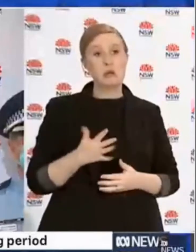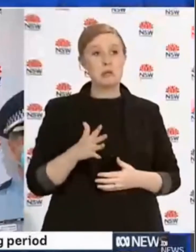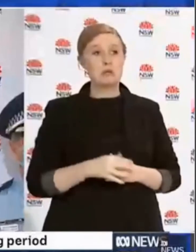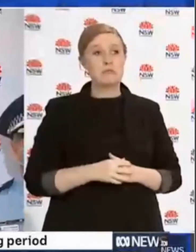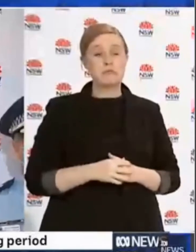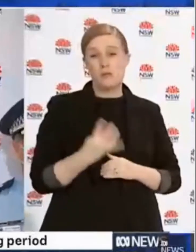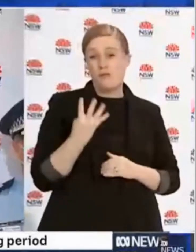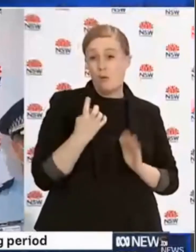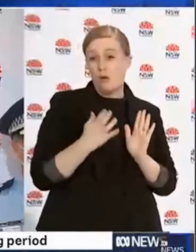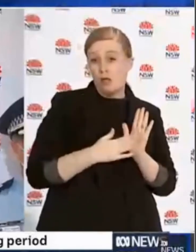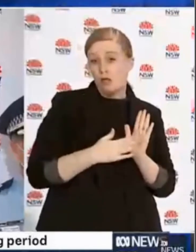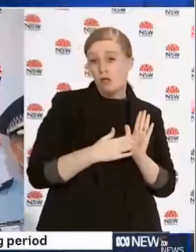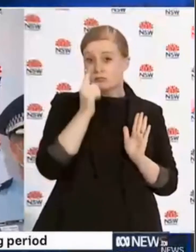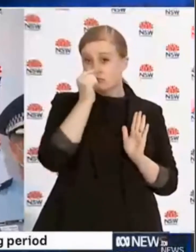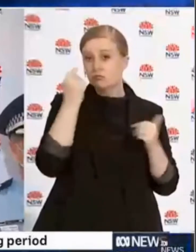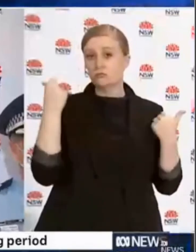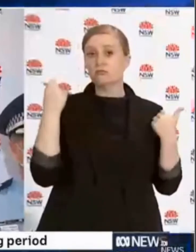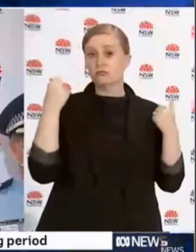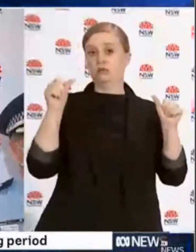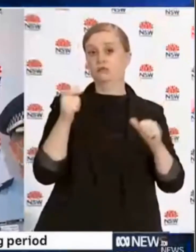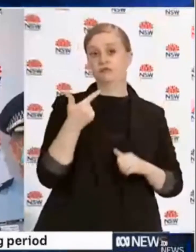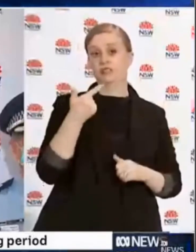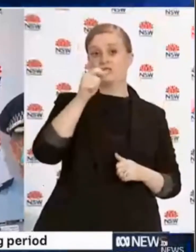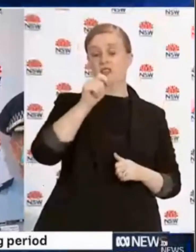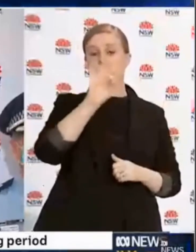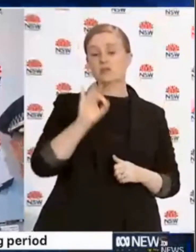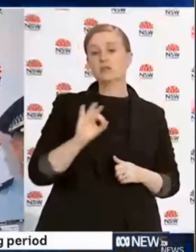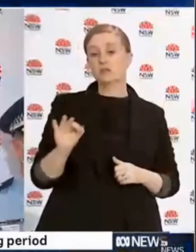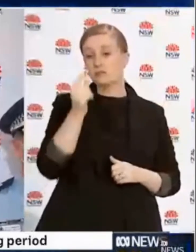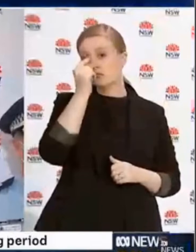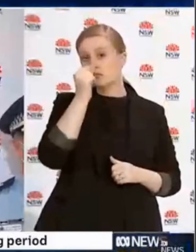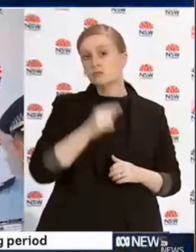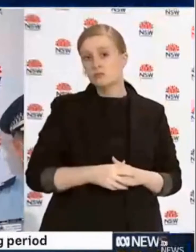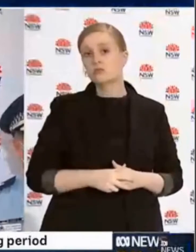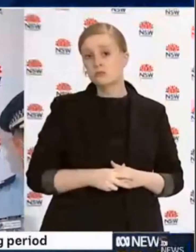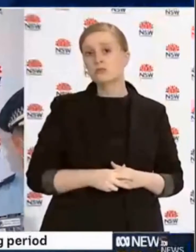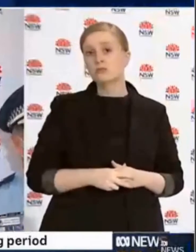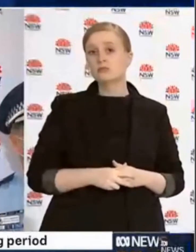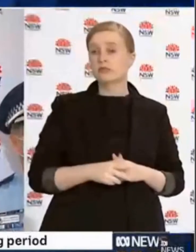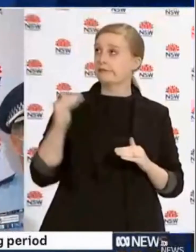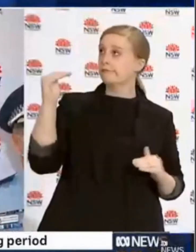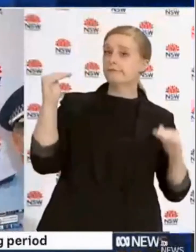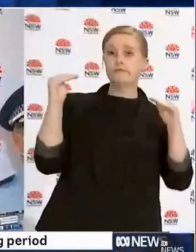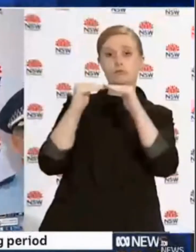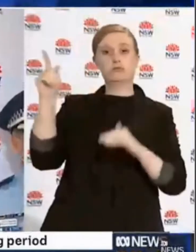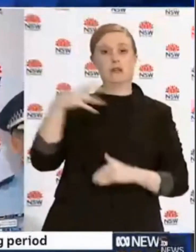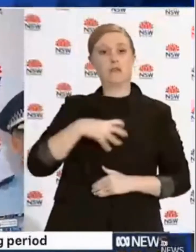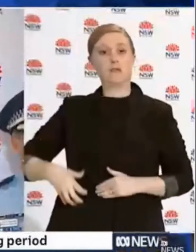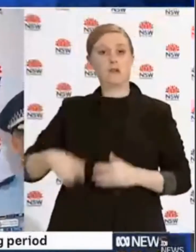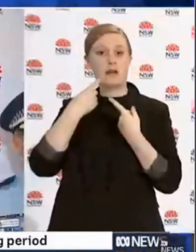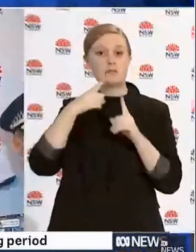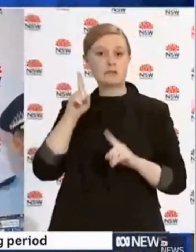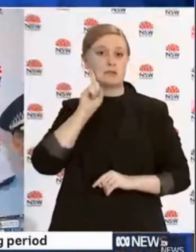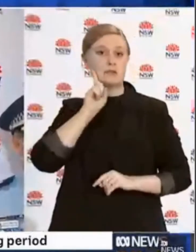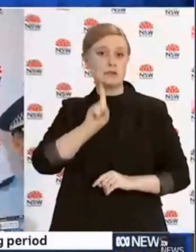4 months or so, we might see getting into that position where we might have the figures that are being talked about by the federal government. But